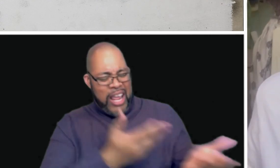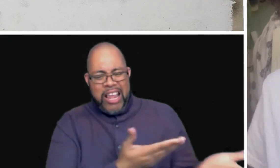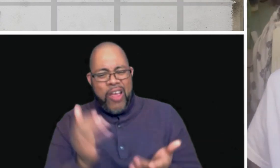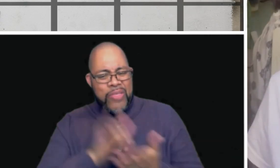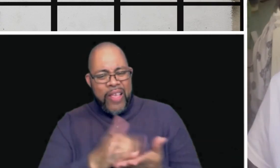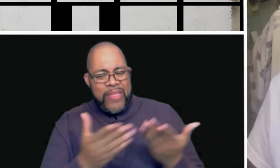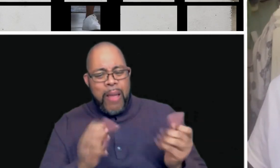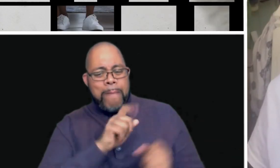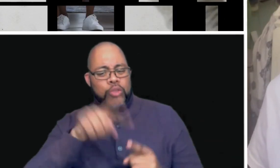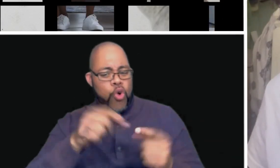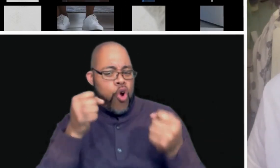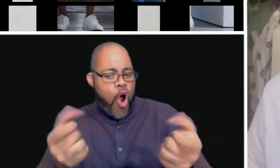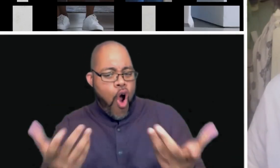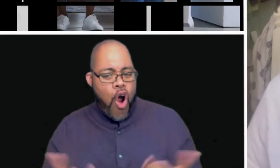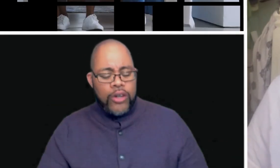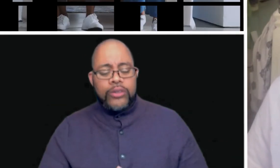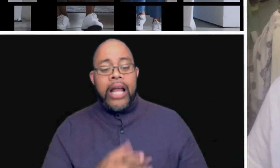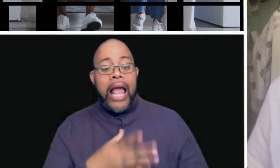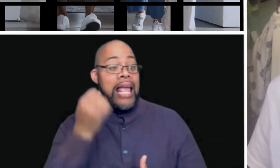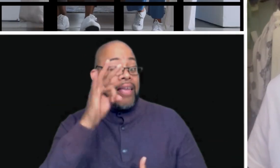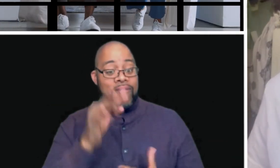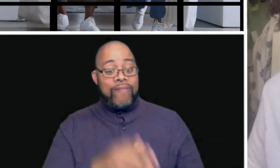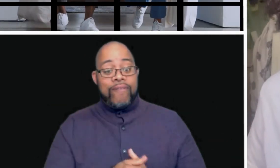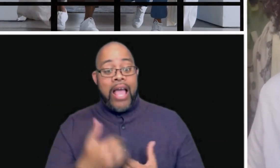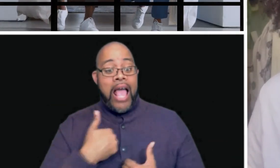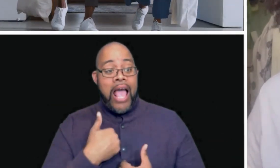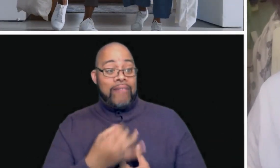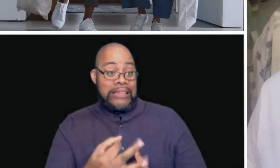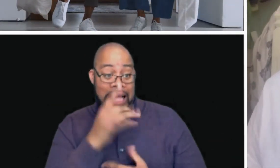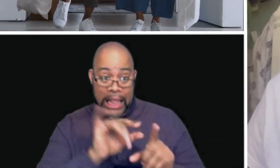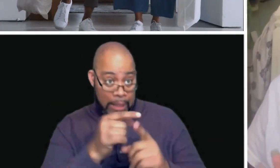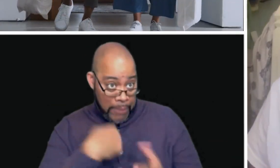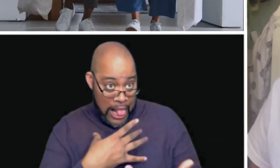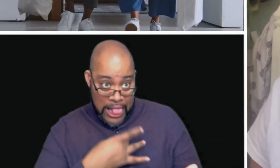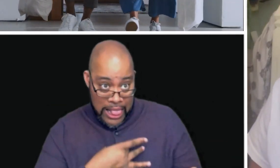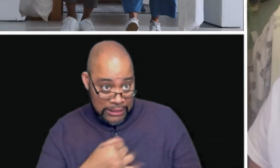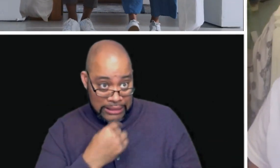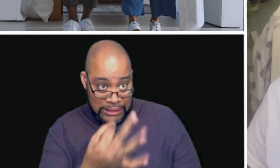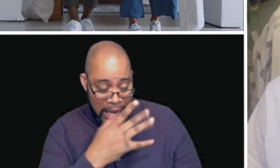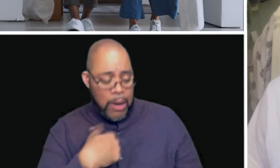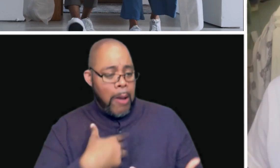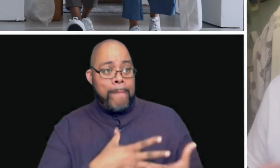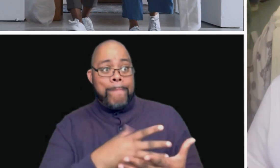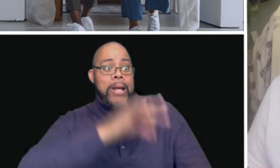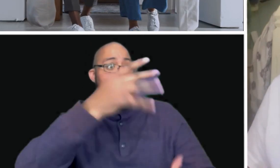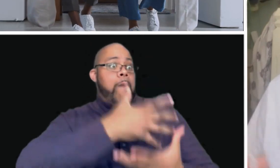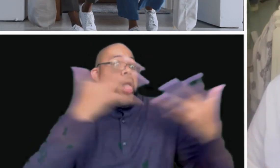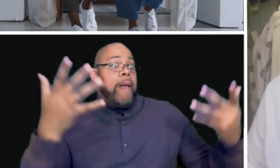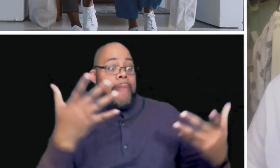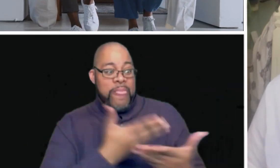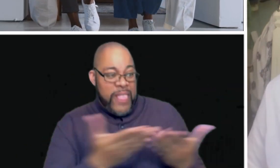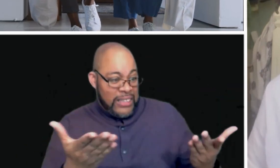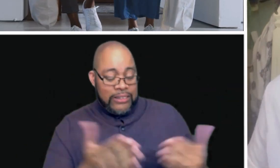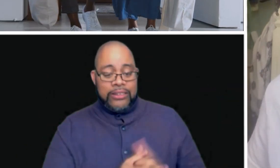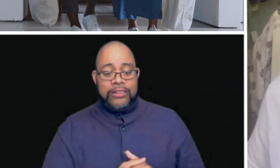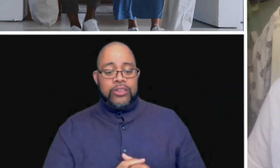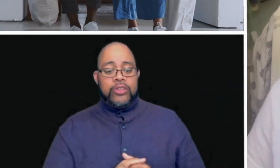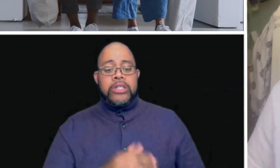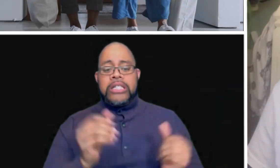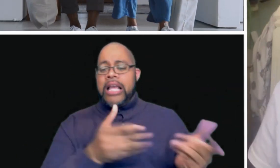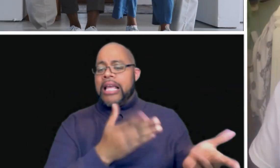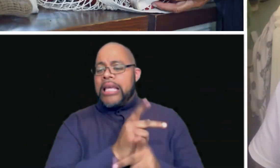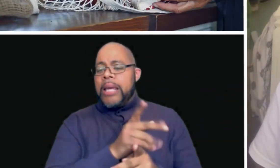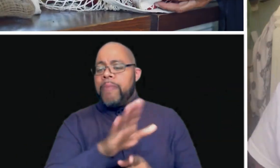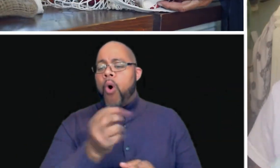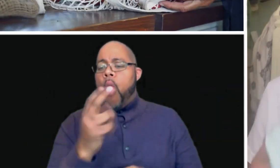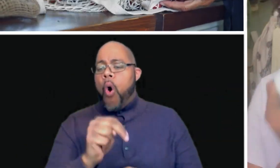bag because you can carry those items back to your car. And even if you're a snack girl like me and you picked up way more than just a pack of peanut